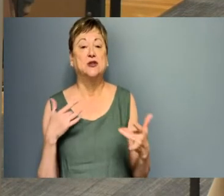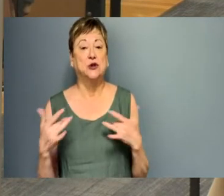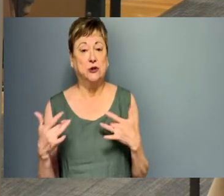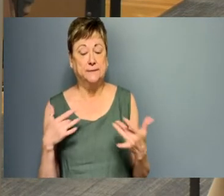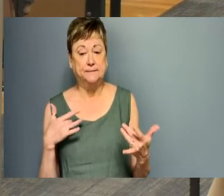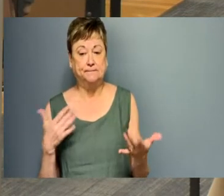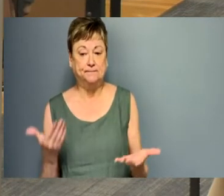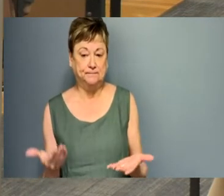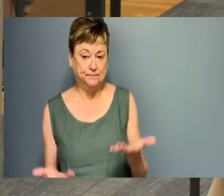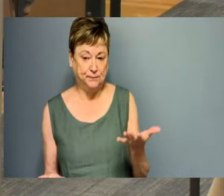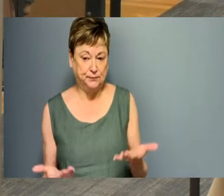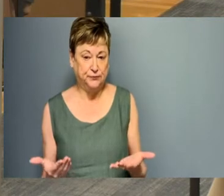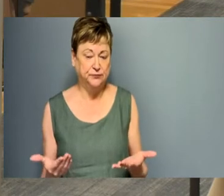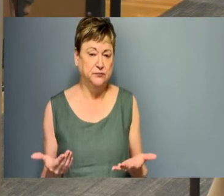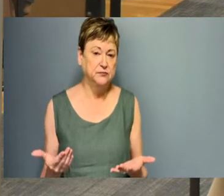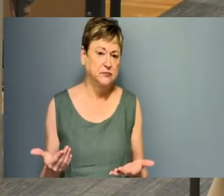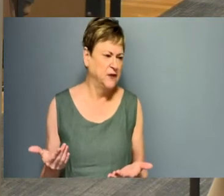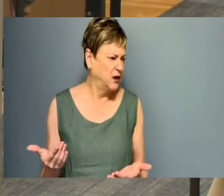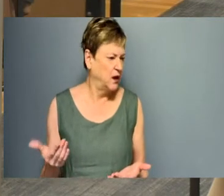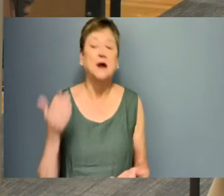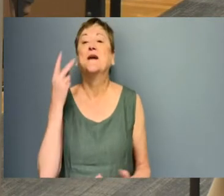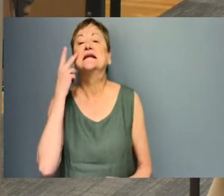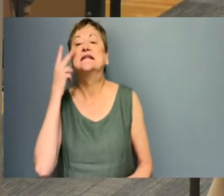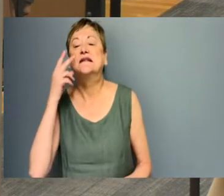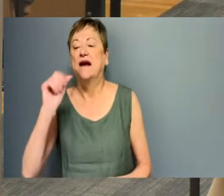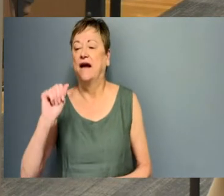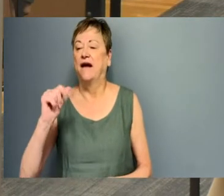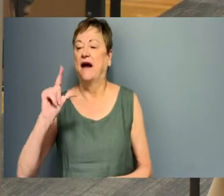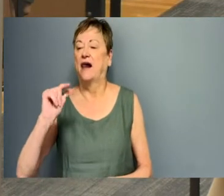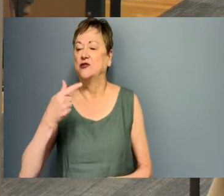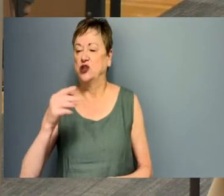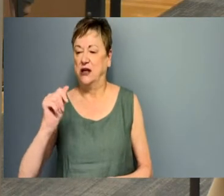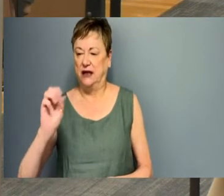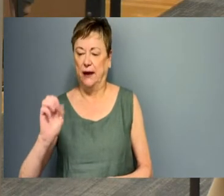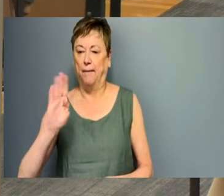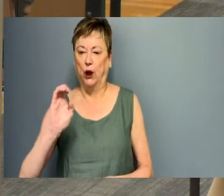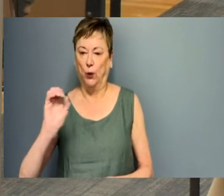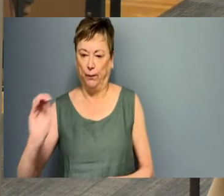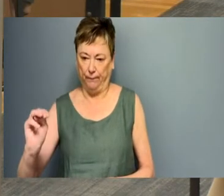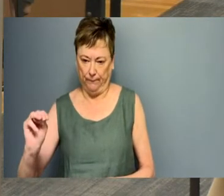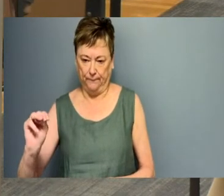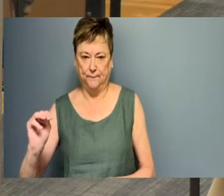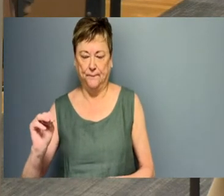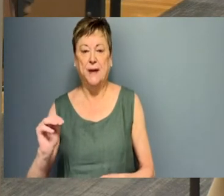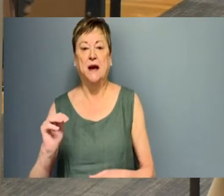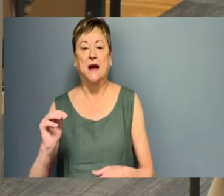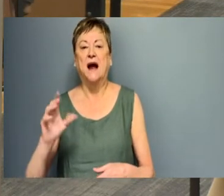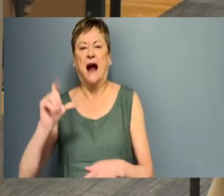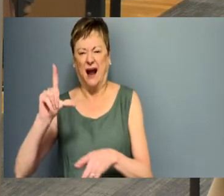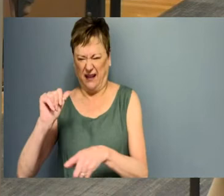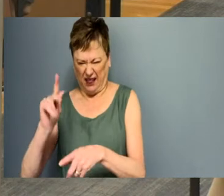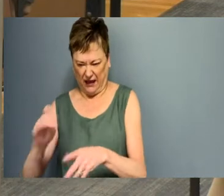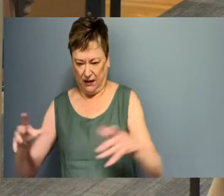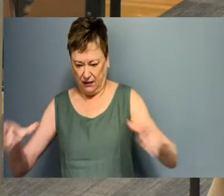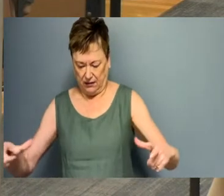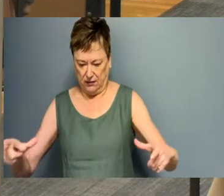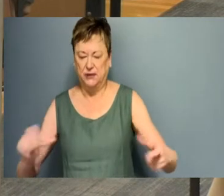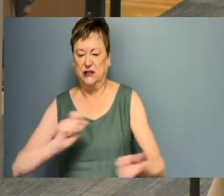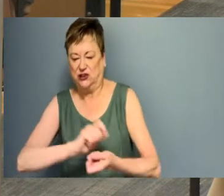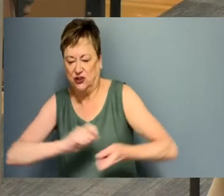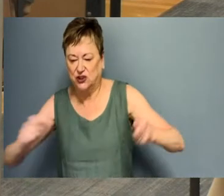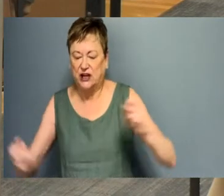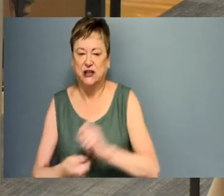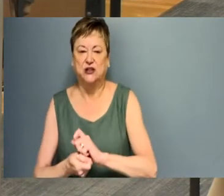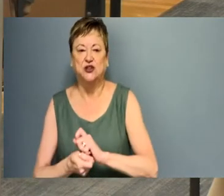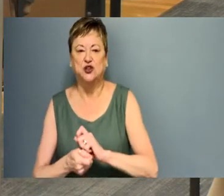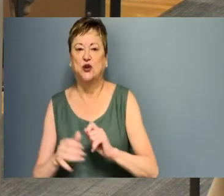may see a harmful algal bloom in the lake. So we'll have lower lake levels. It'll be a big change to the aquatic system in a pretty short